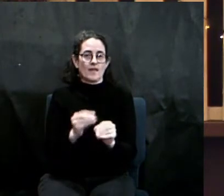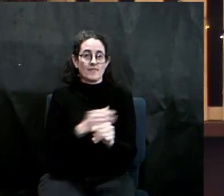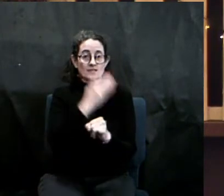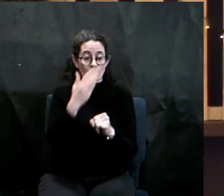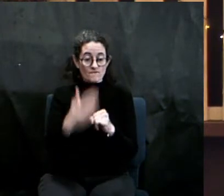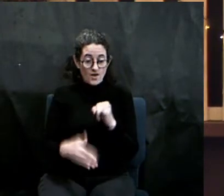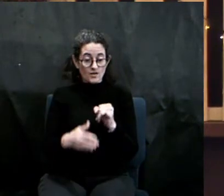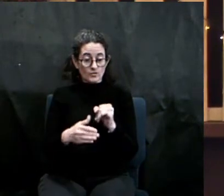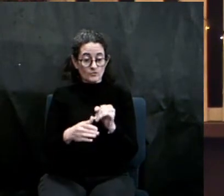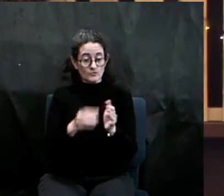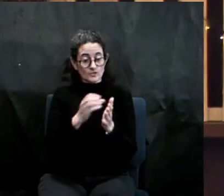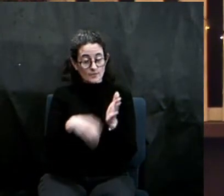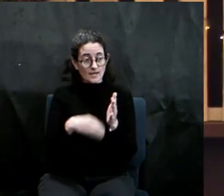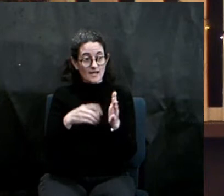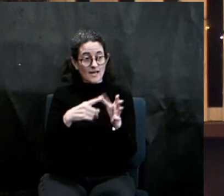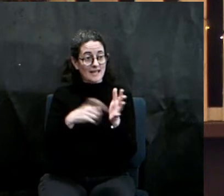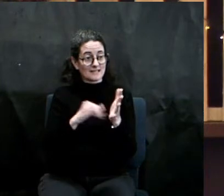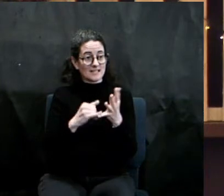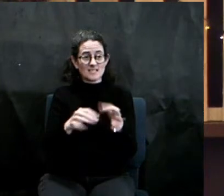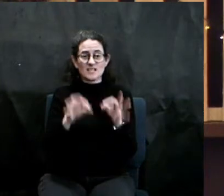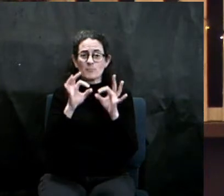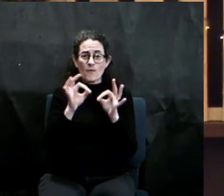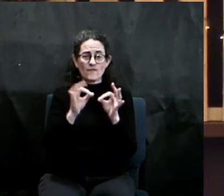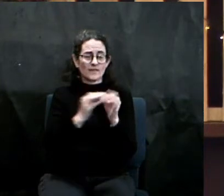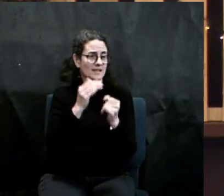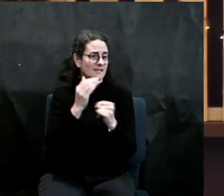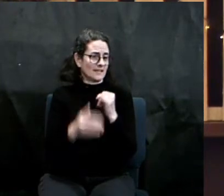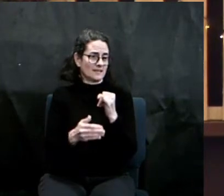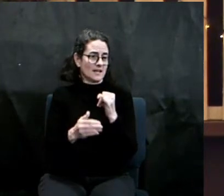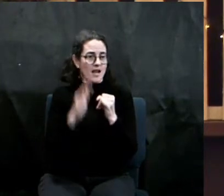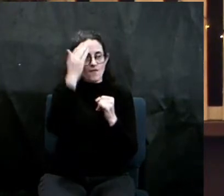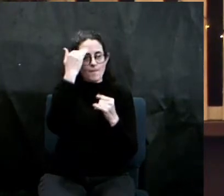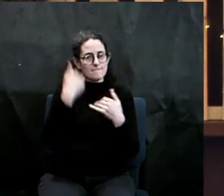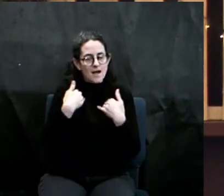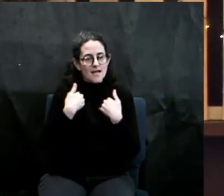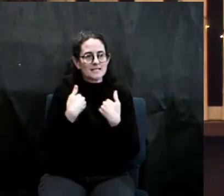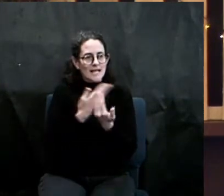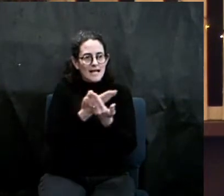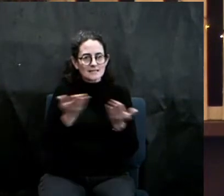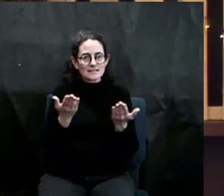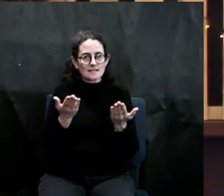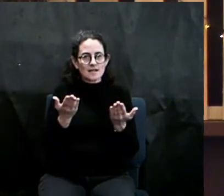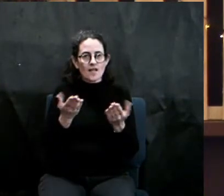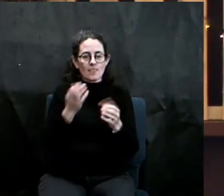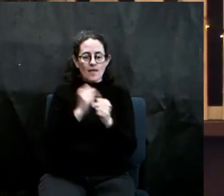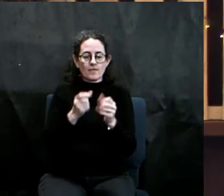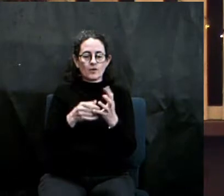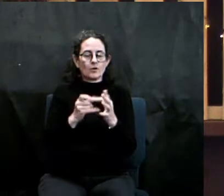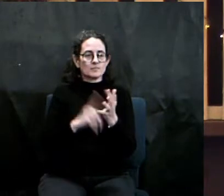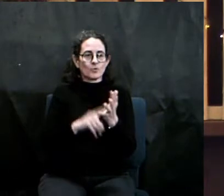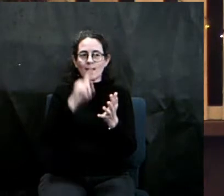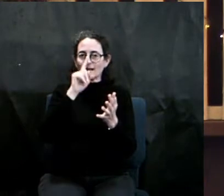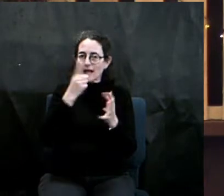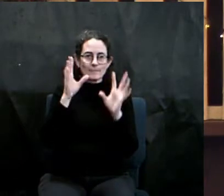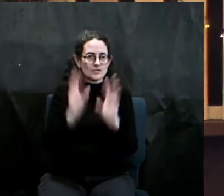it's the perfect ending because it reminds us one last time the gospel is